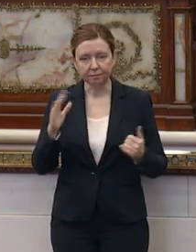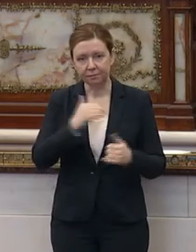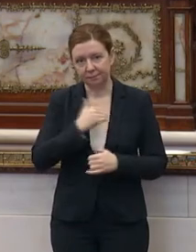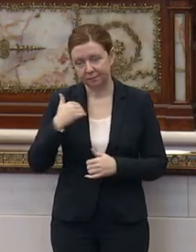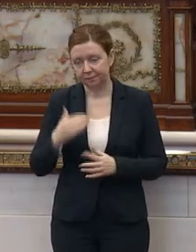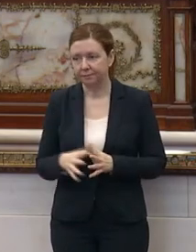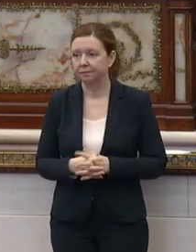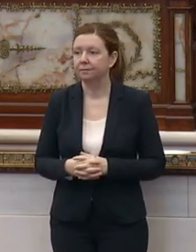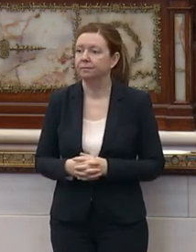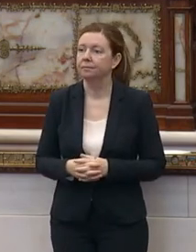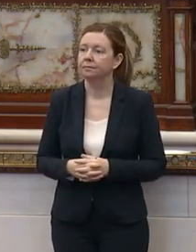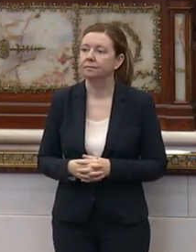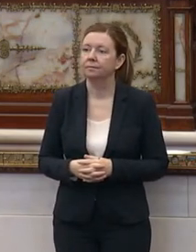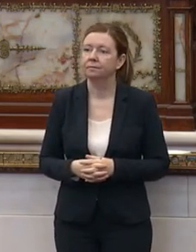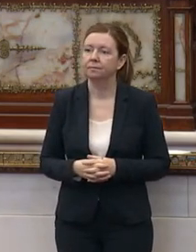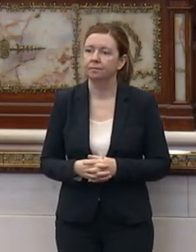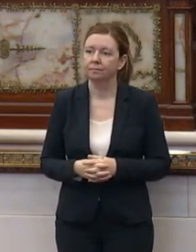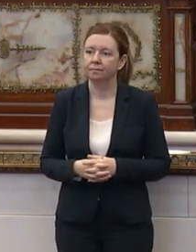members.